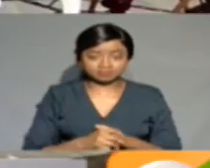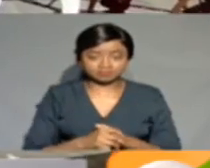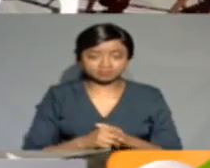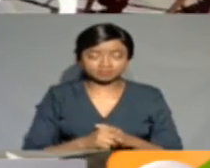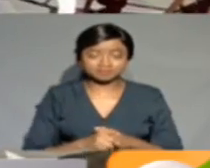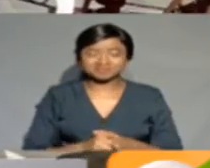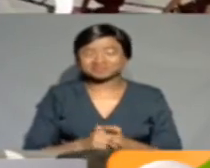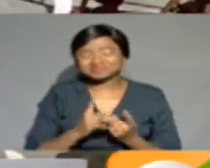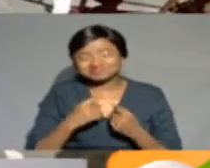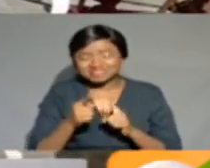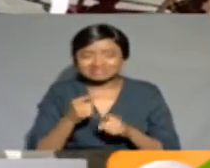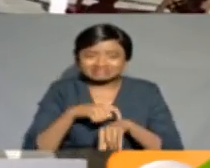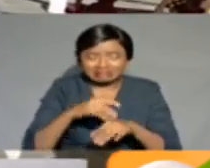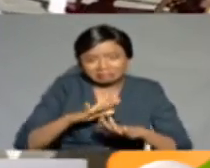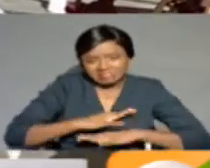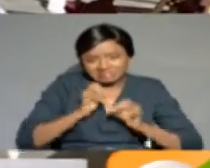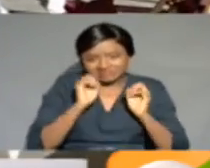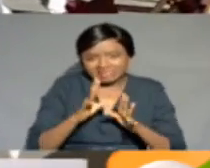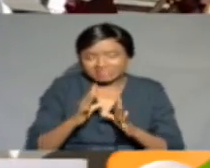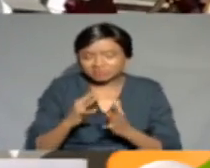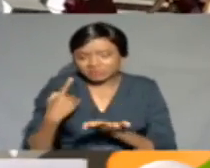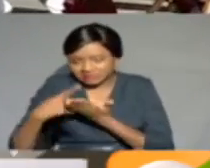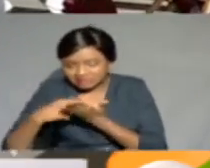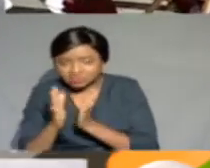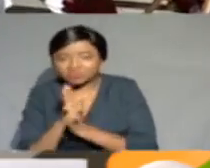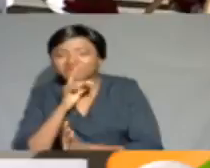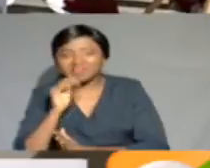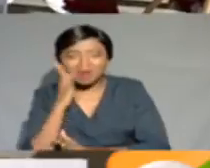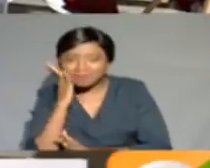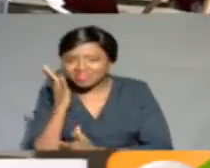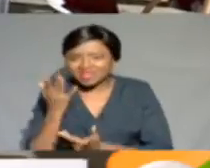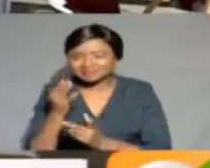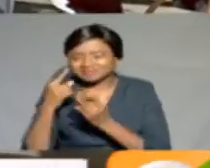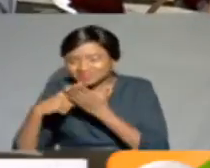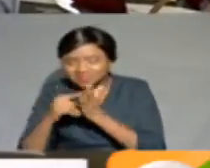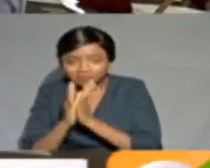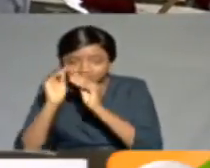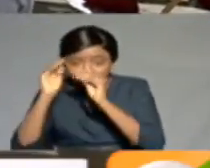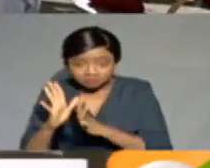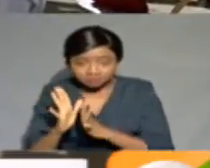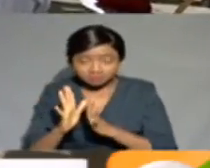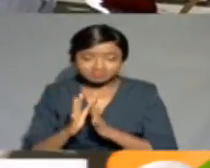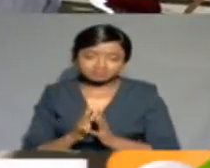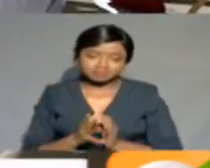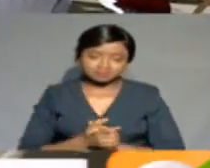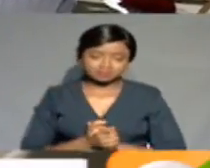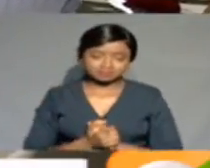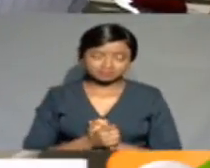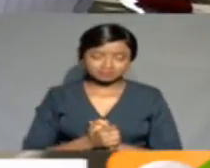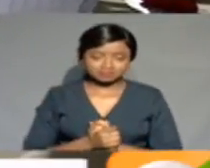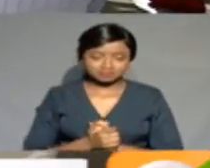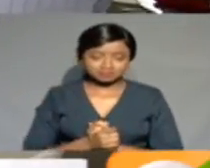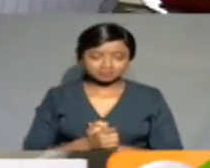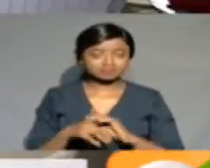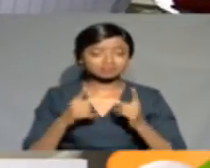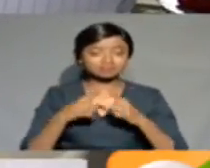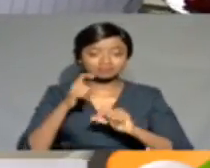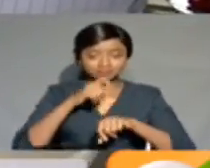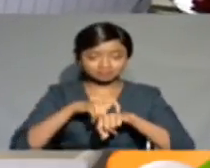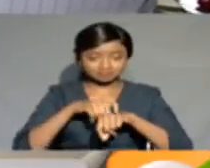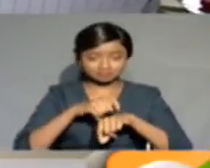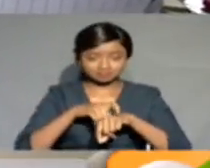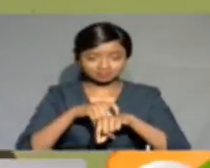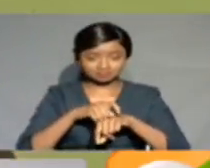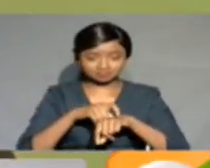time to talk to the parents and to talk to the teachers. Of course, when we went to those schools,